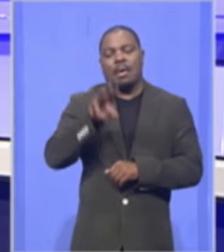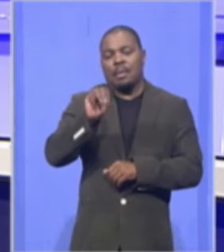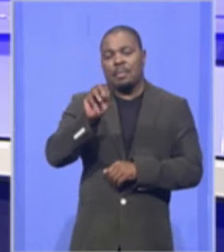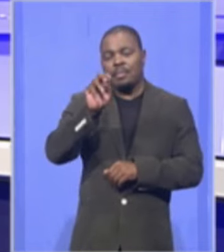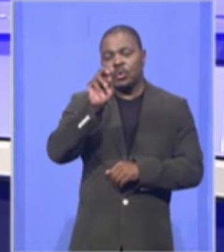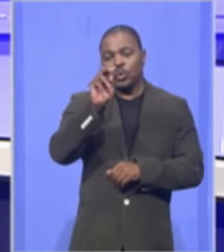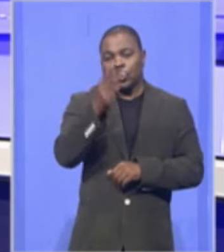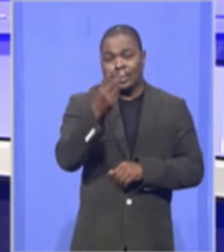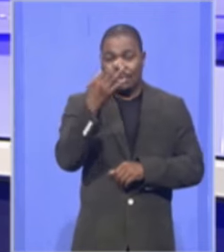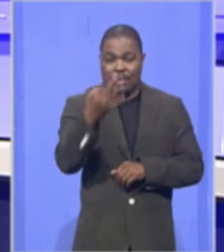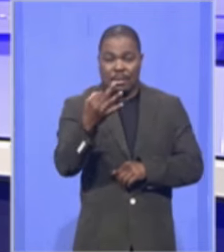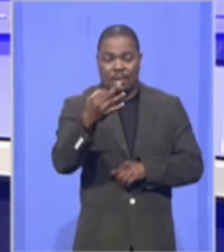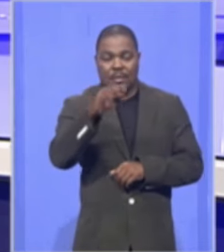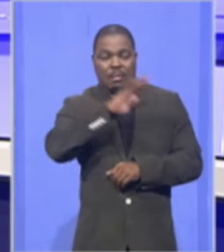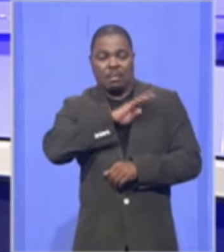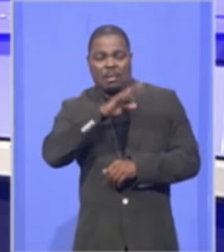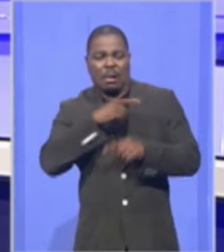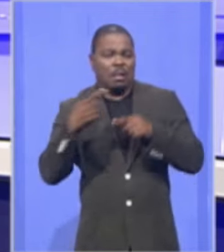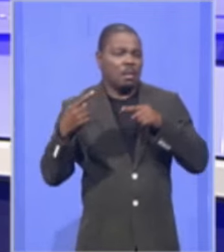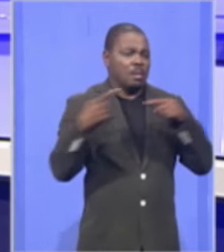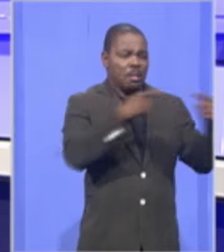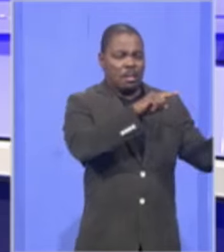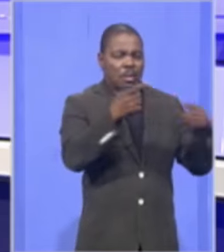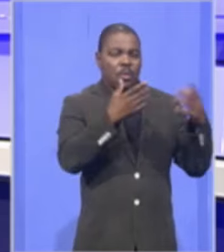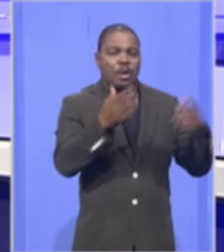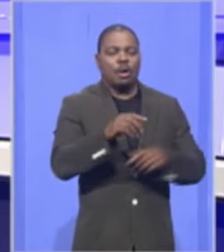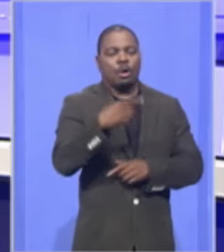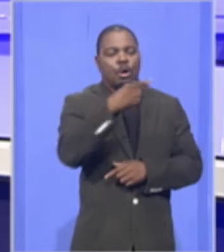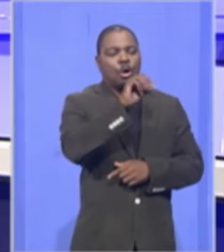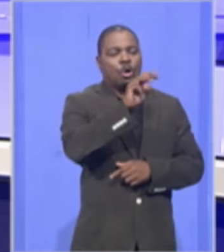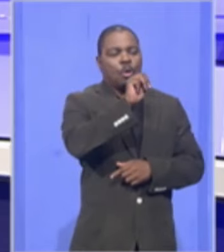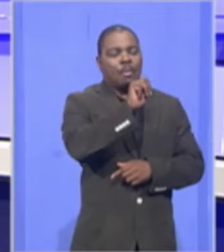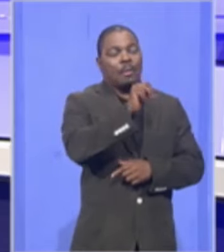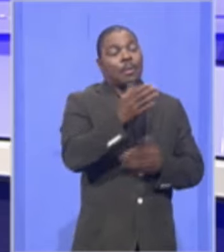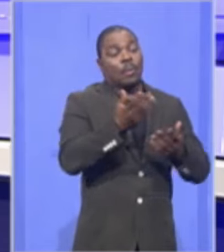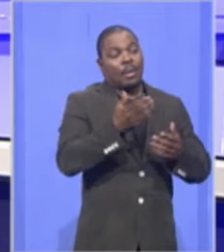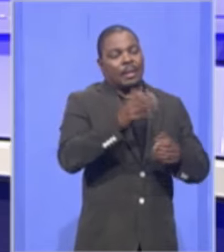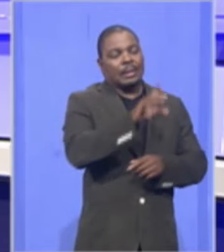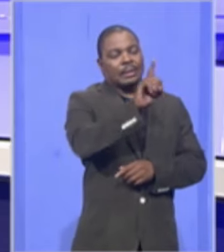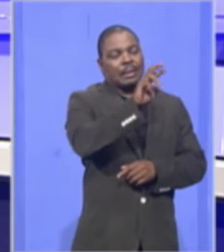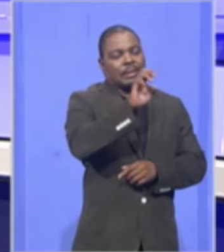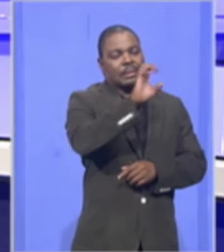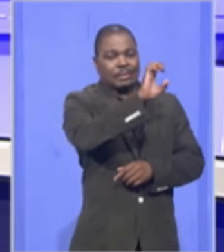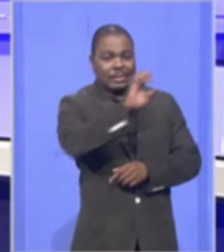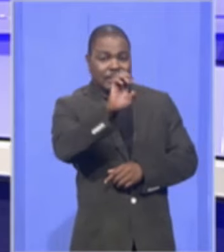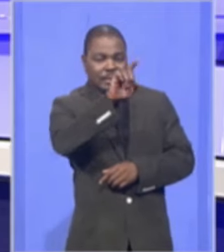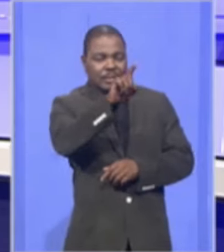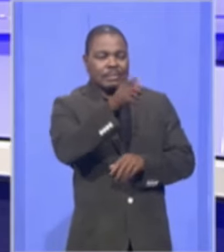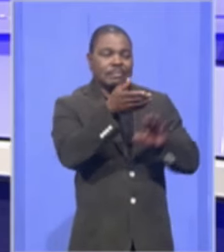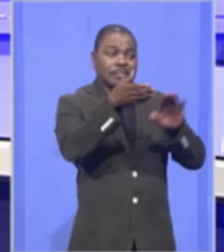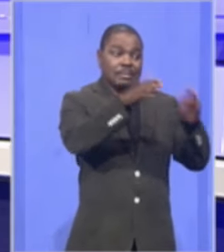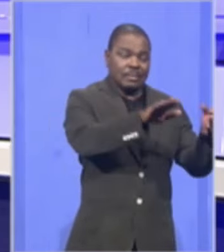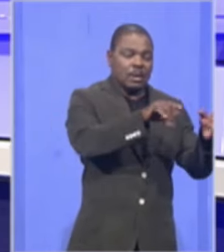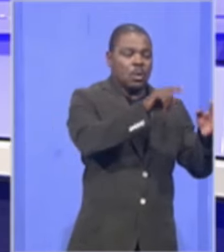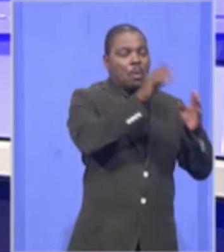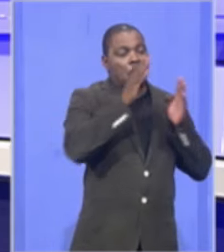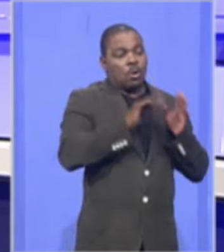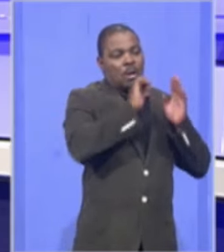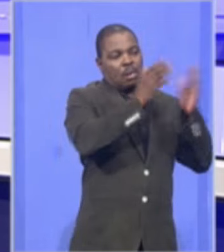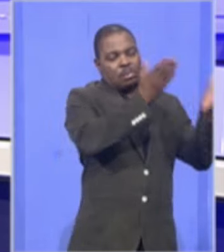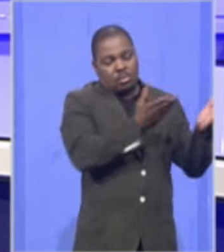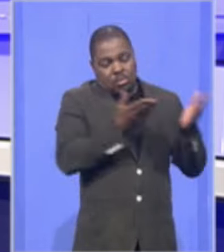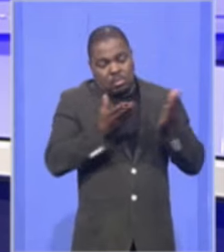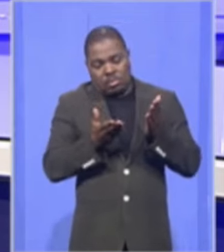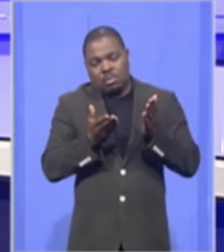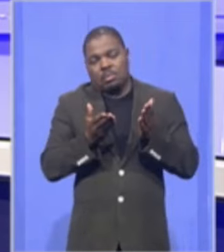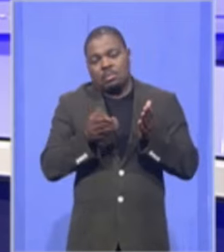sa M23 a ne a tlhasela Goma kwa botlhaba jwa Democratic Republic of Congo a solofetswe go goroga mono